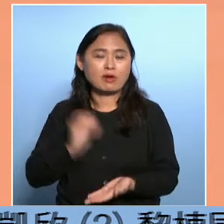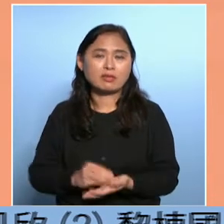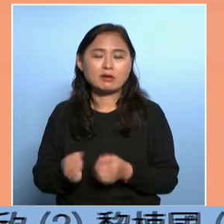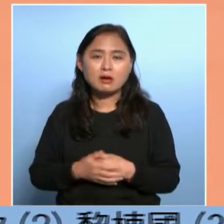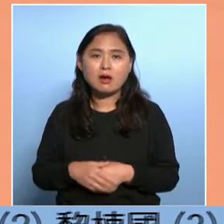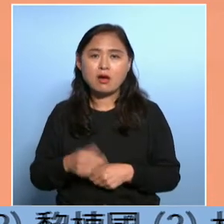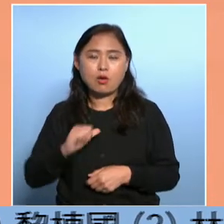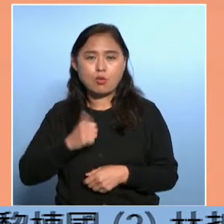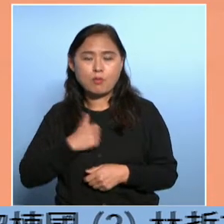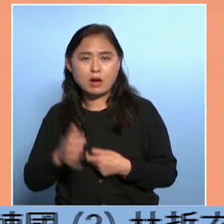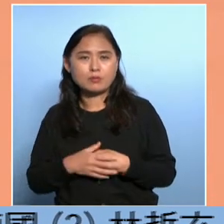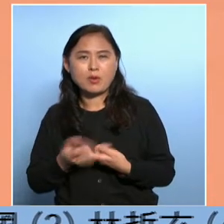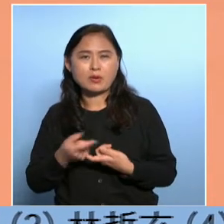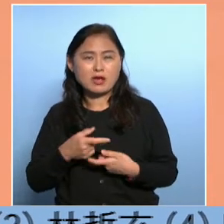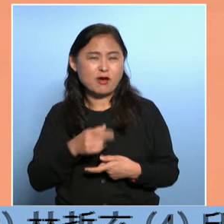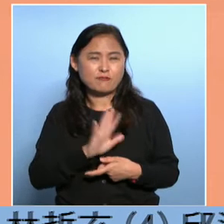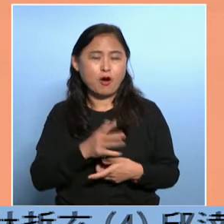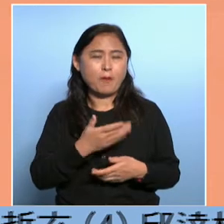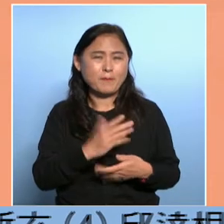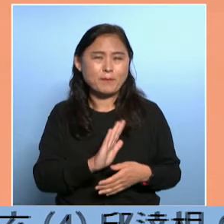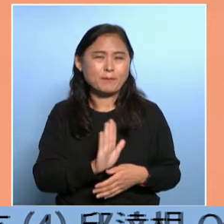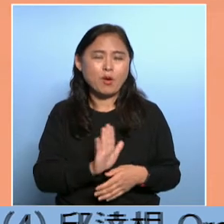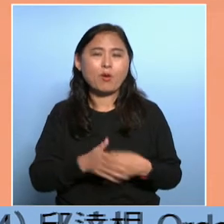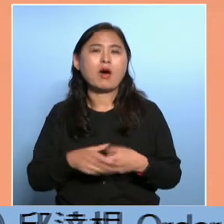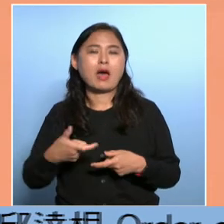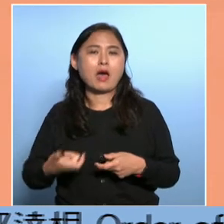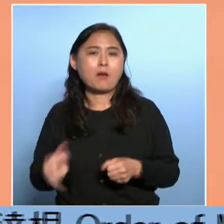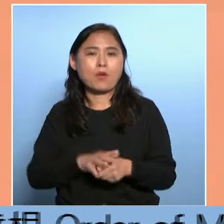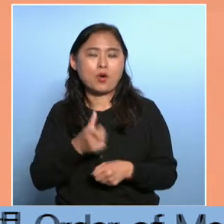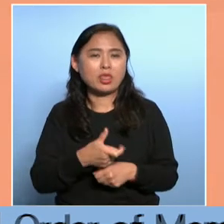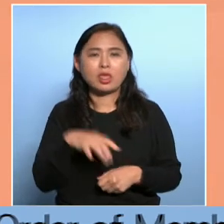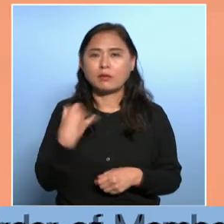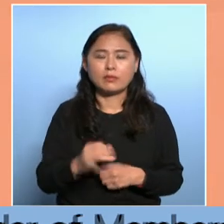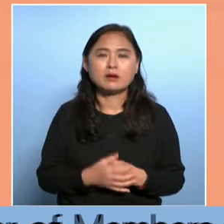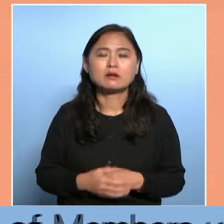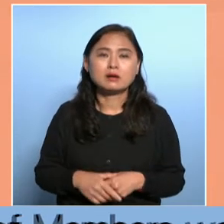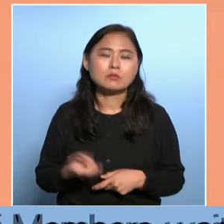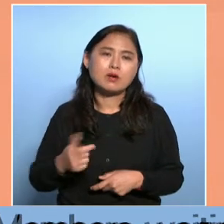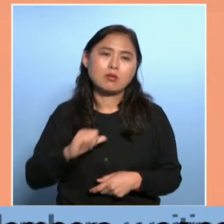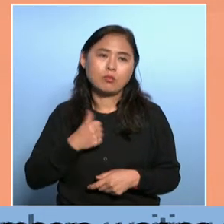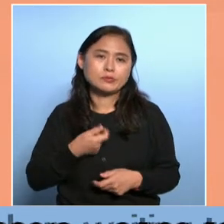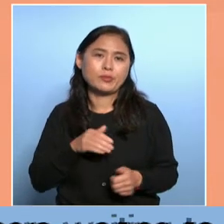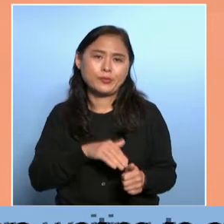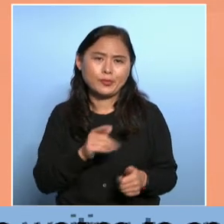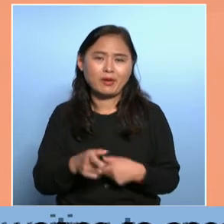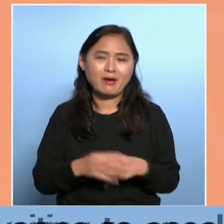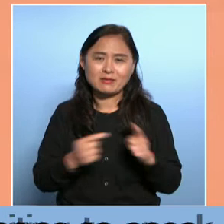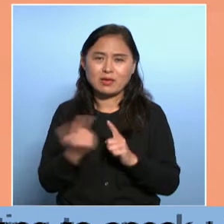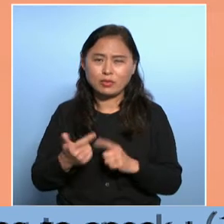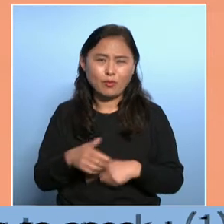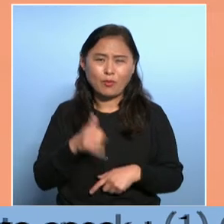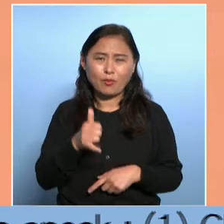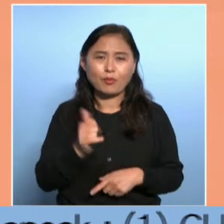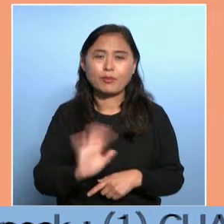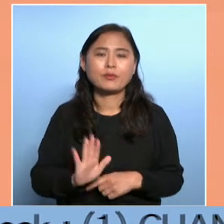employer or foreign domestic helper cannot offer wages in lieu of statutory holidays.